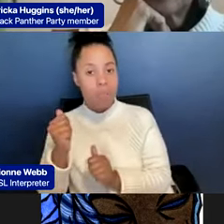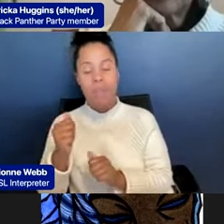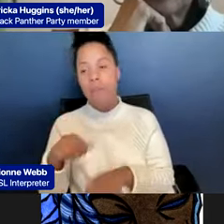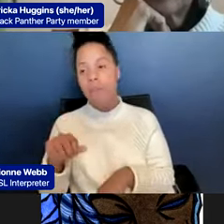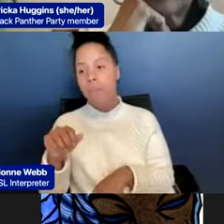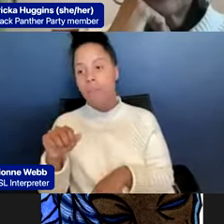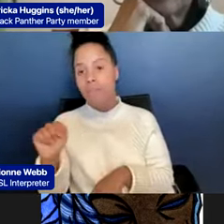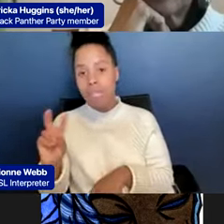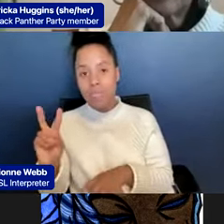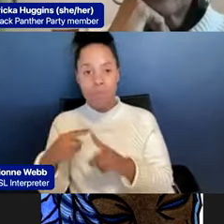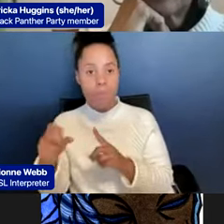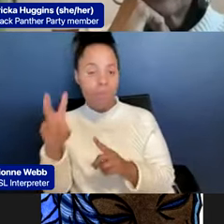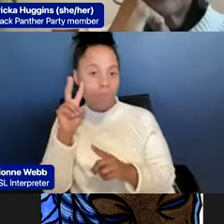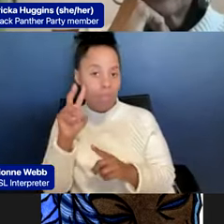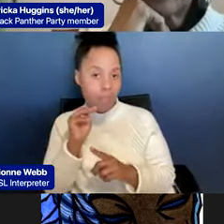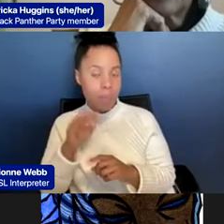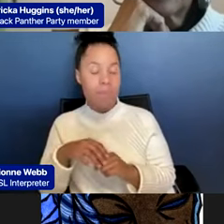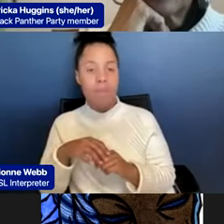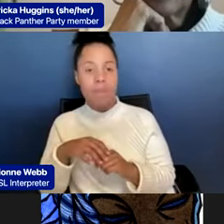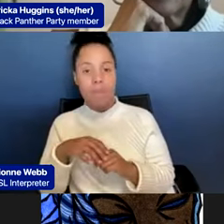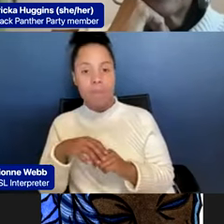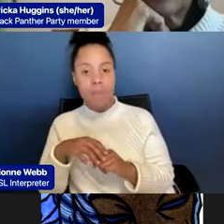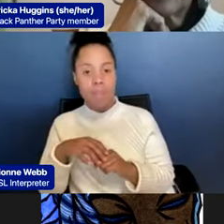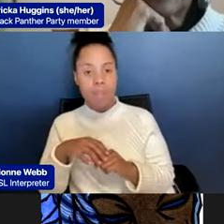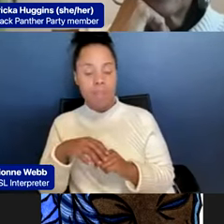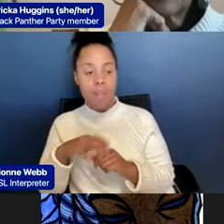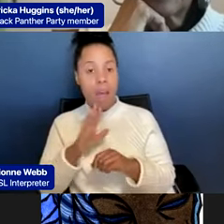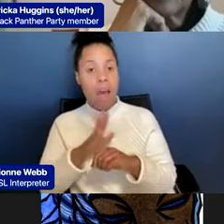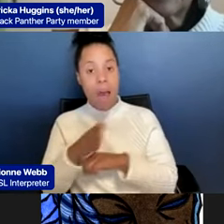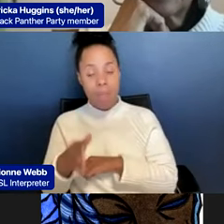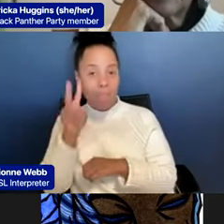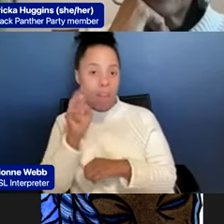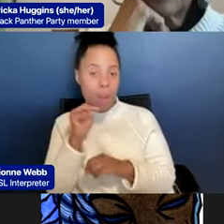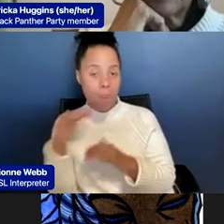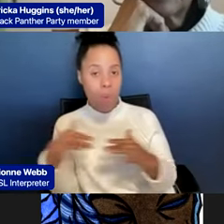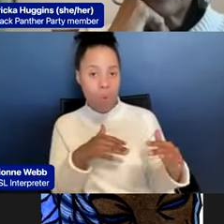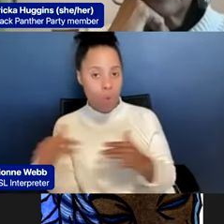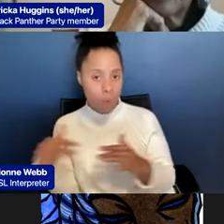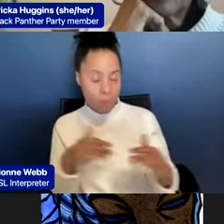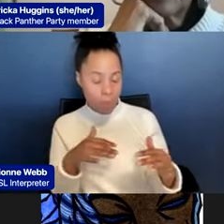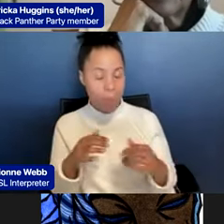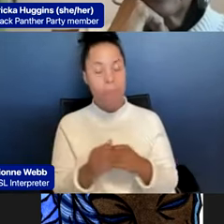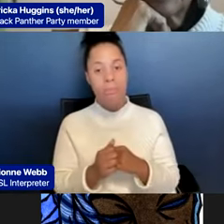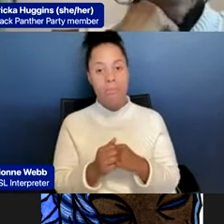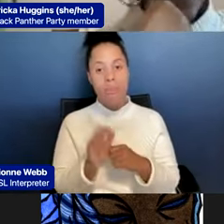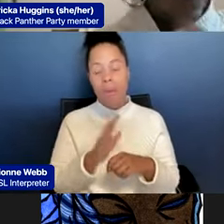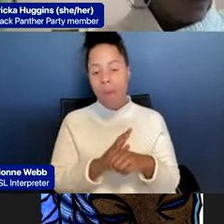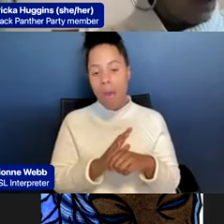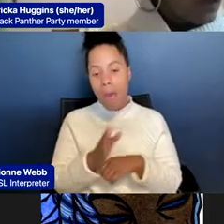States in the Vietnam War, the subsequent victories of the African and Latin American movements of